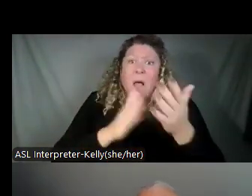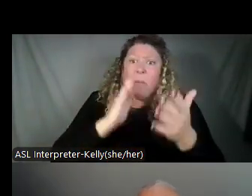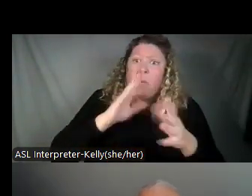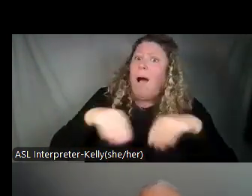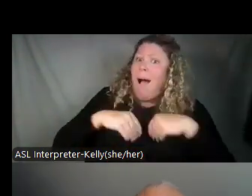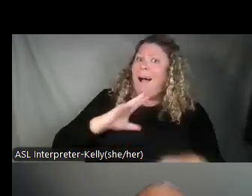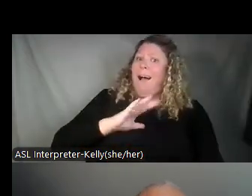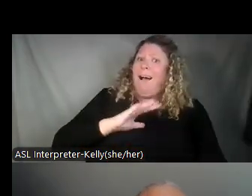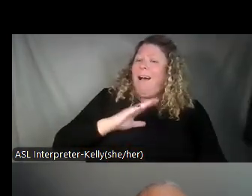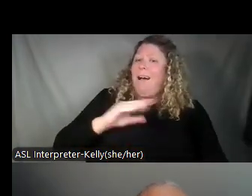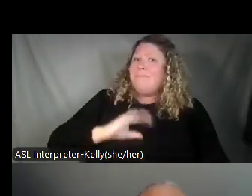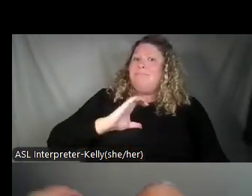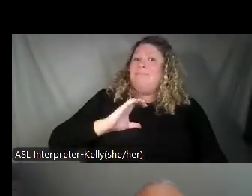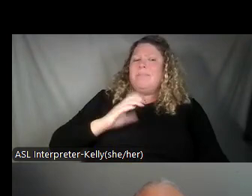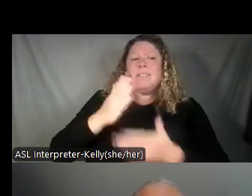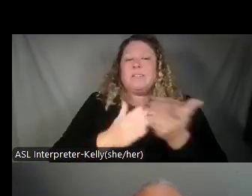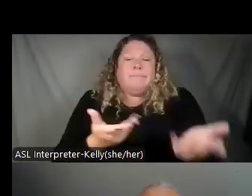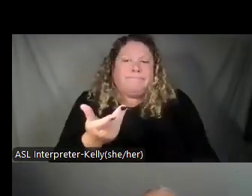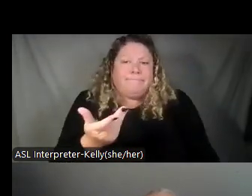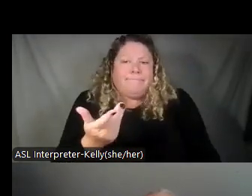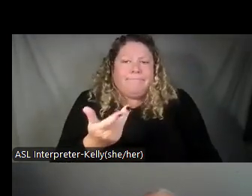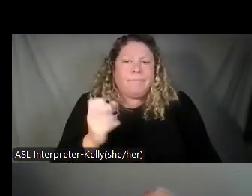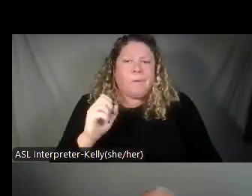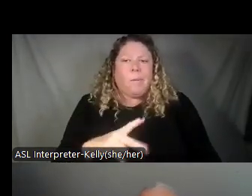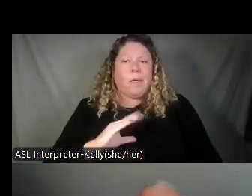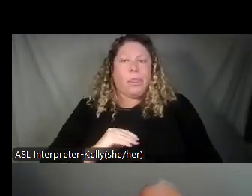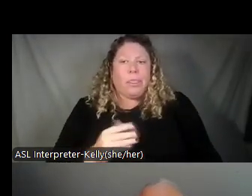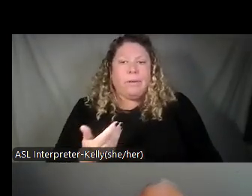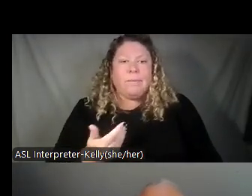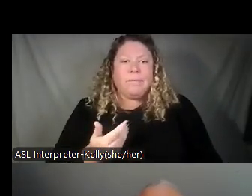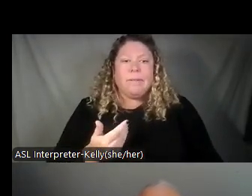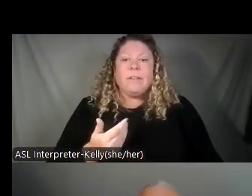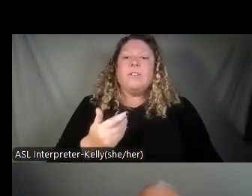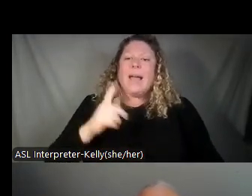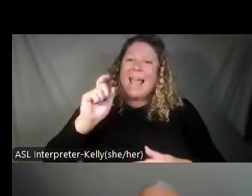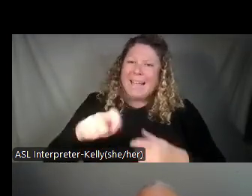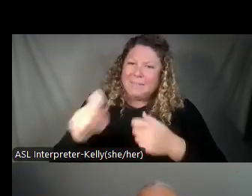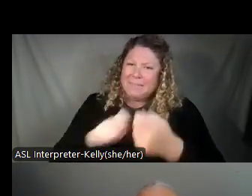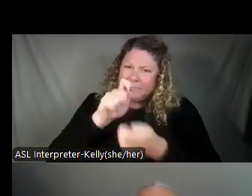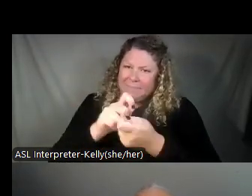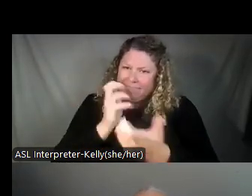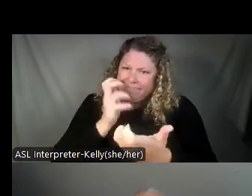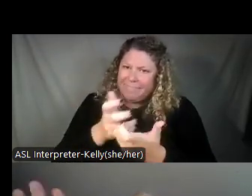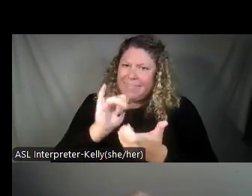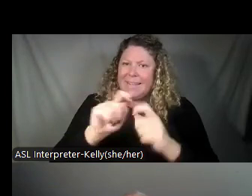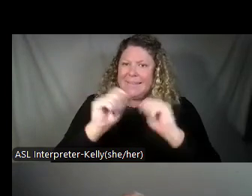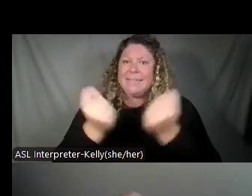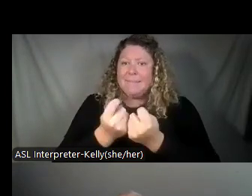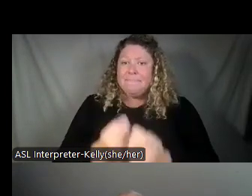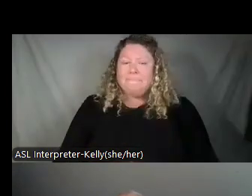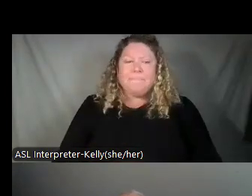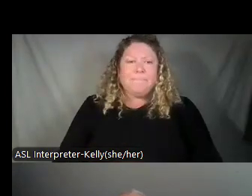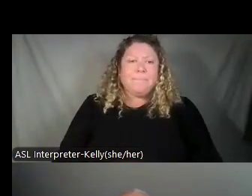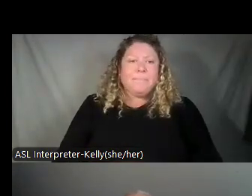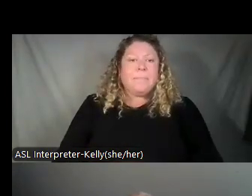it really has to be unique and specific for that team to get into the right type of team learning. Now, this is what I